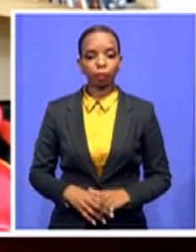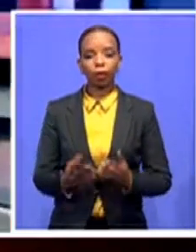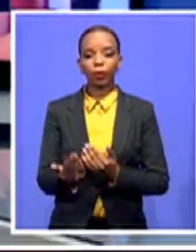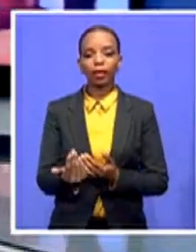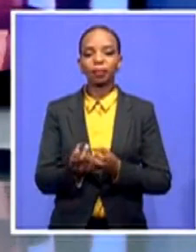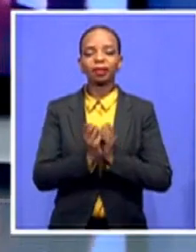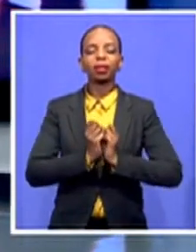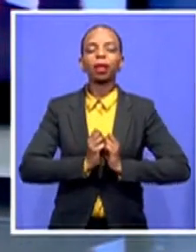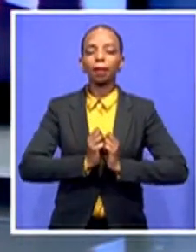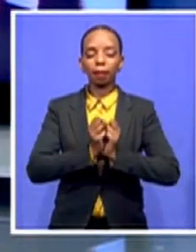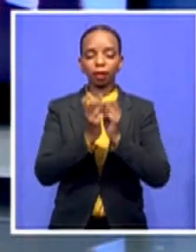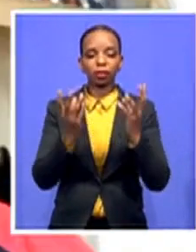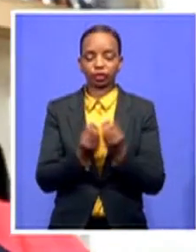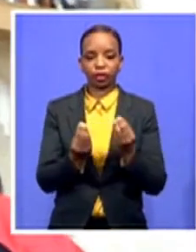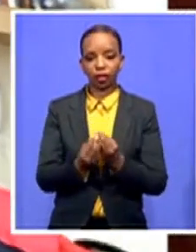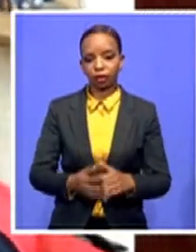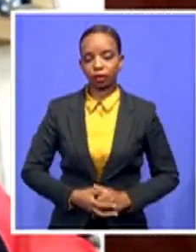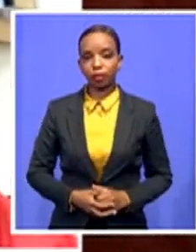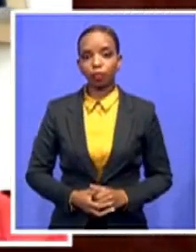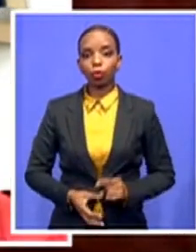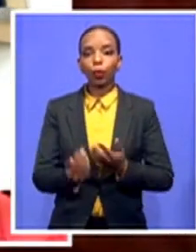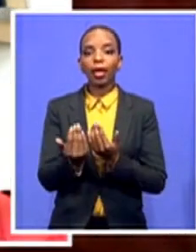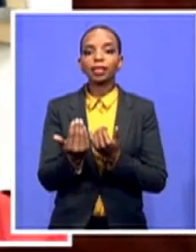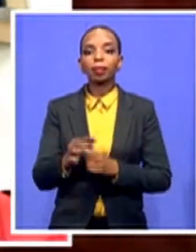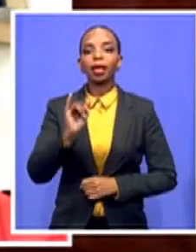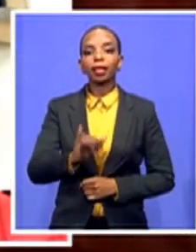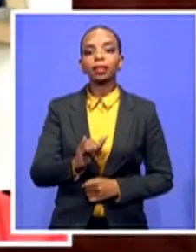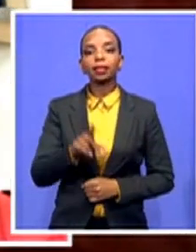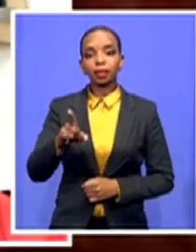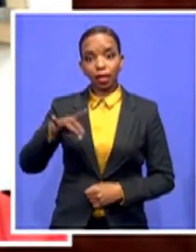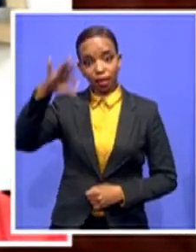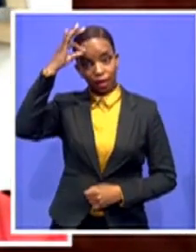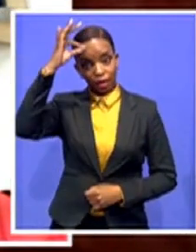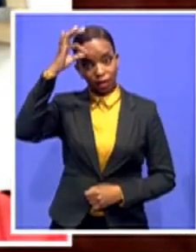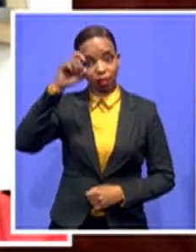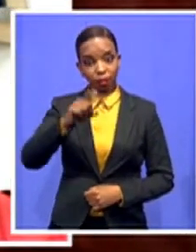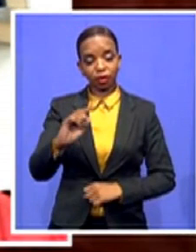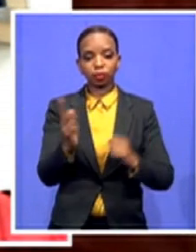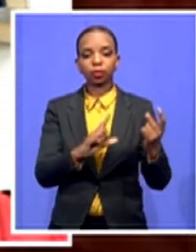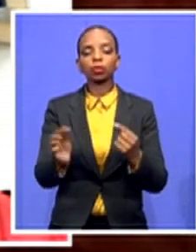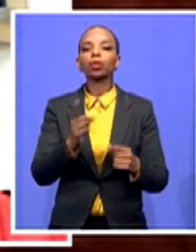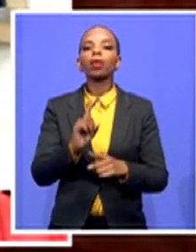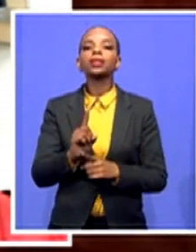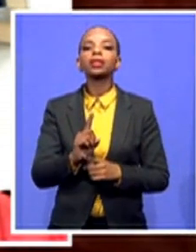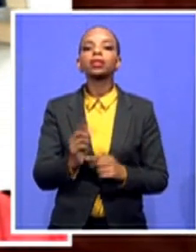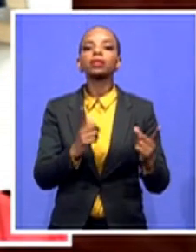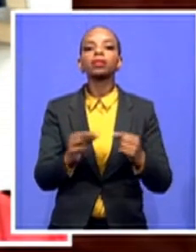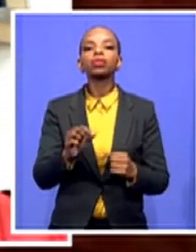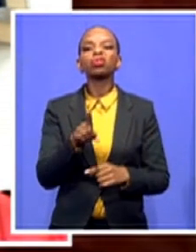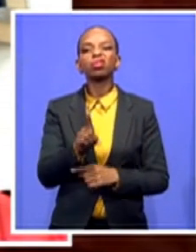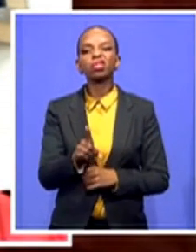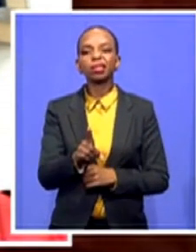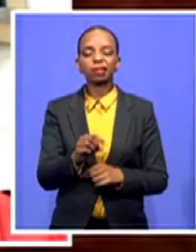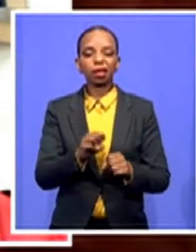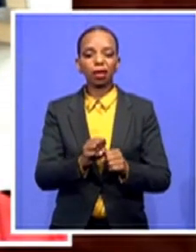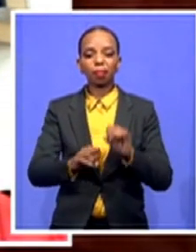is going to impose an austerity program as if that have never happened before. Already we're reeling